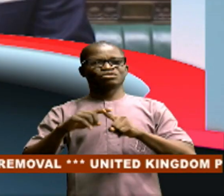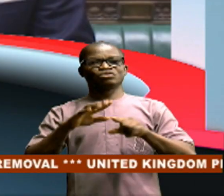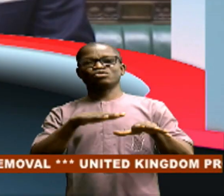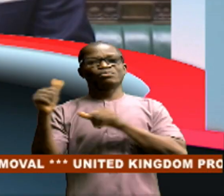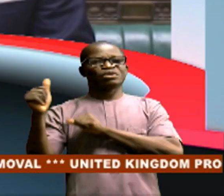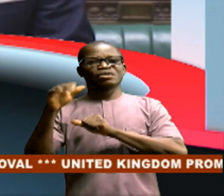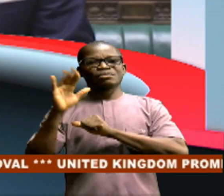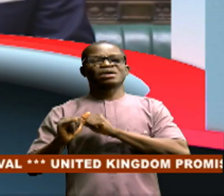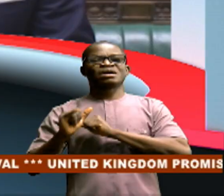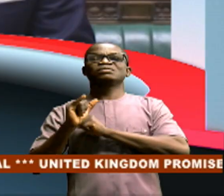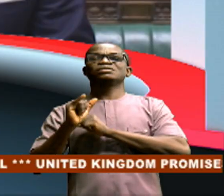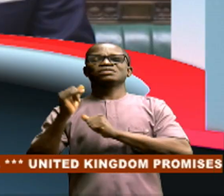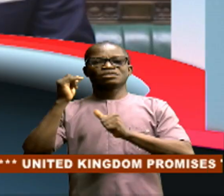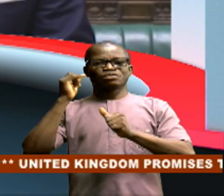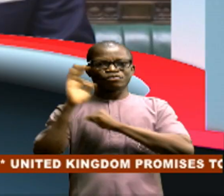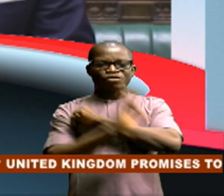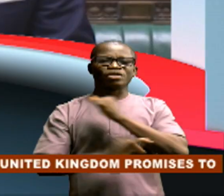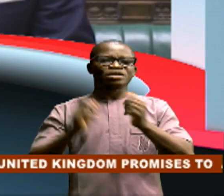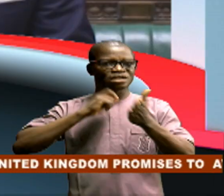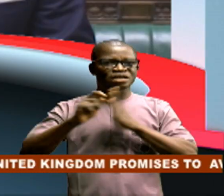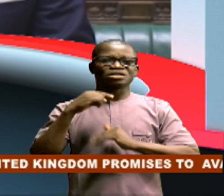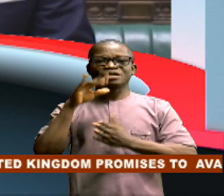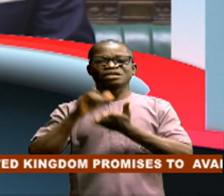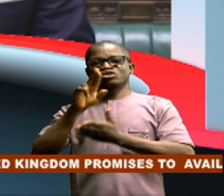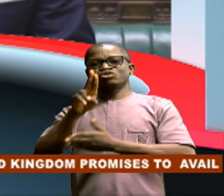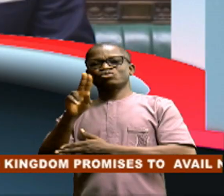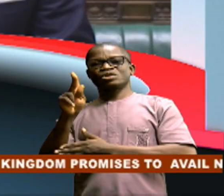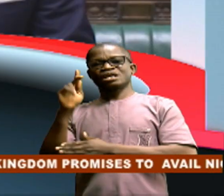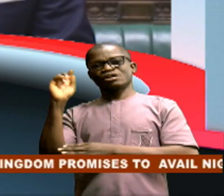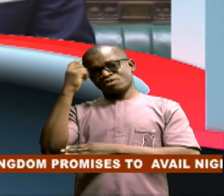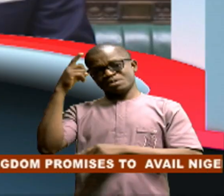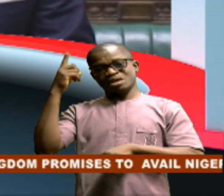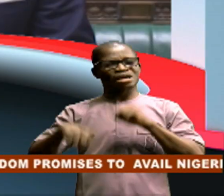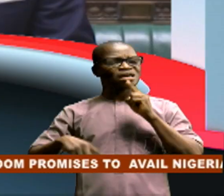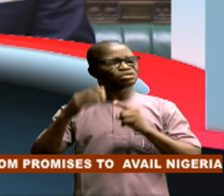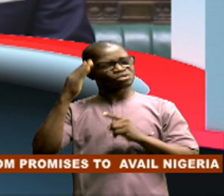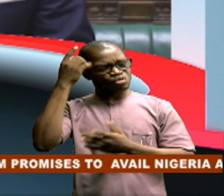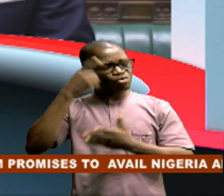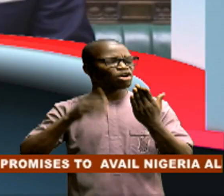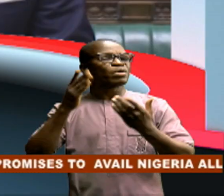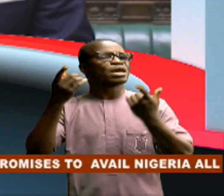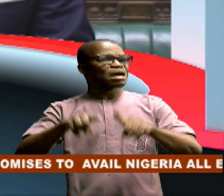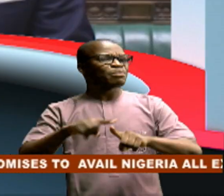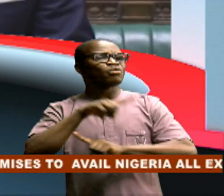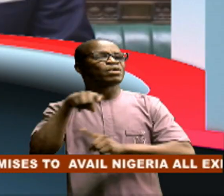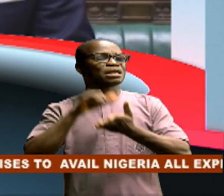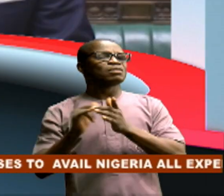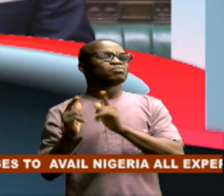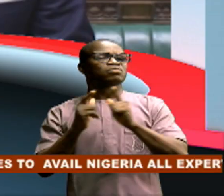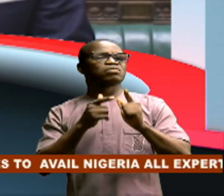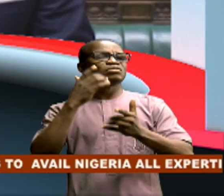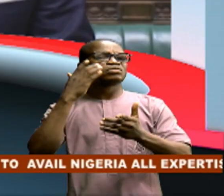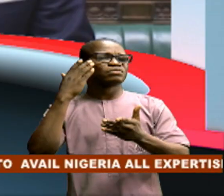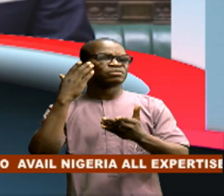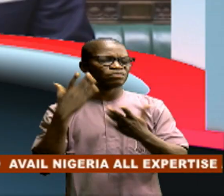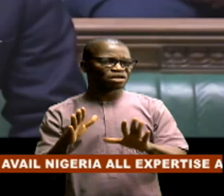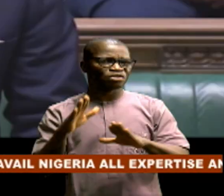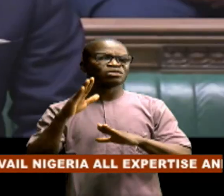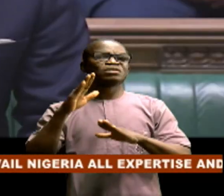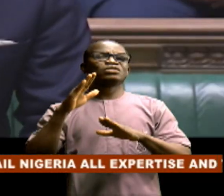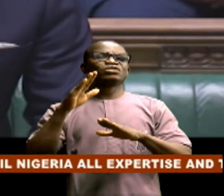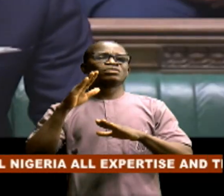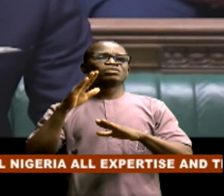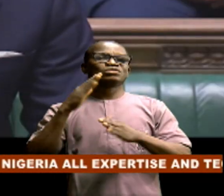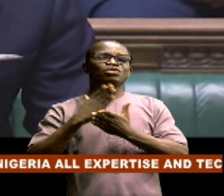James cleverly said the UK government cannot know what will happen when the ceasefire ends on Thursday at midnight. He